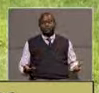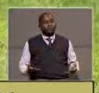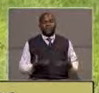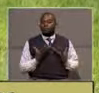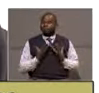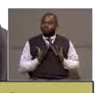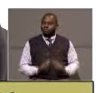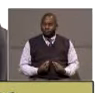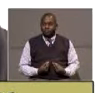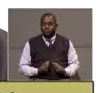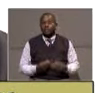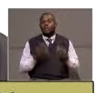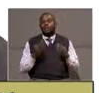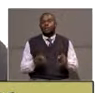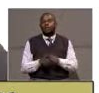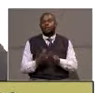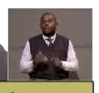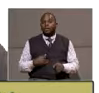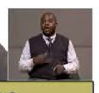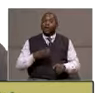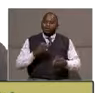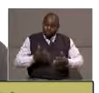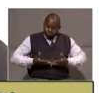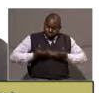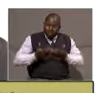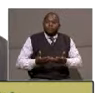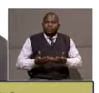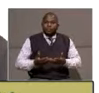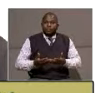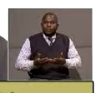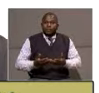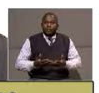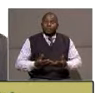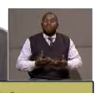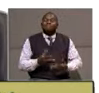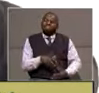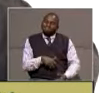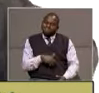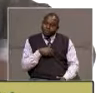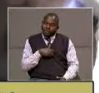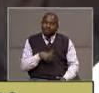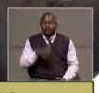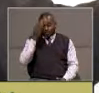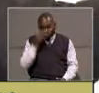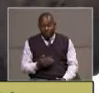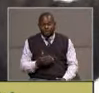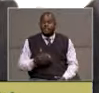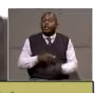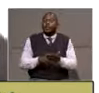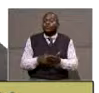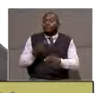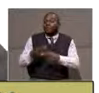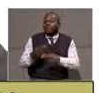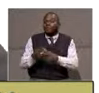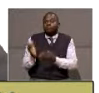thing. I am speaking this out of bitterness, because they took my name from here to